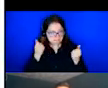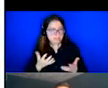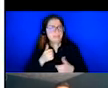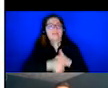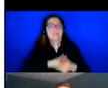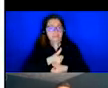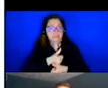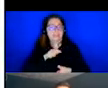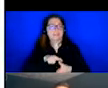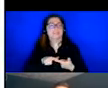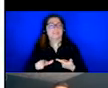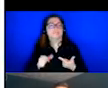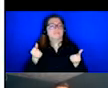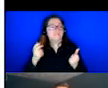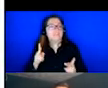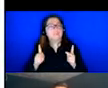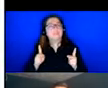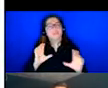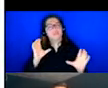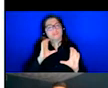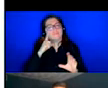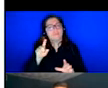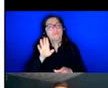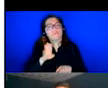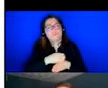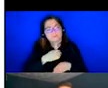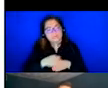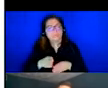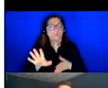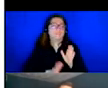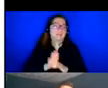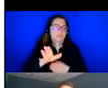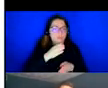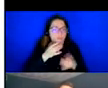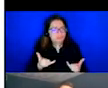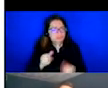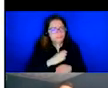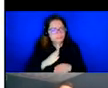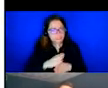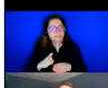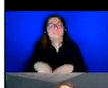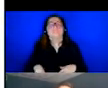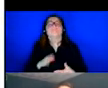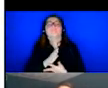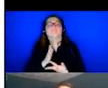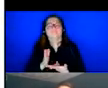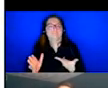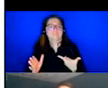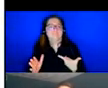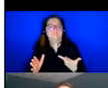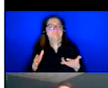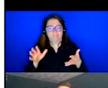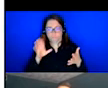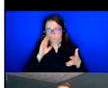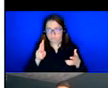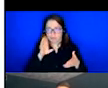I see a lot of people exploring your career interests or developing your current career, kind of the main thing as well. And I will end the poll real